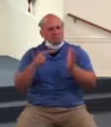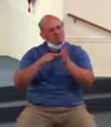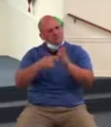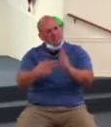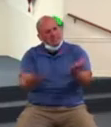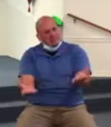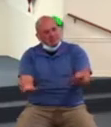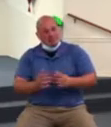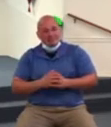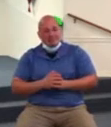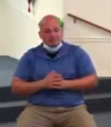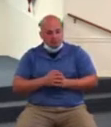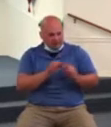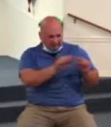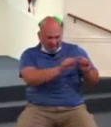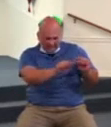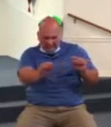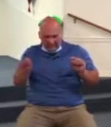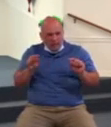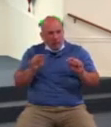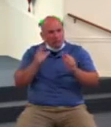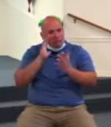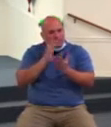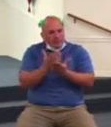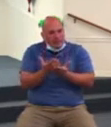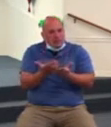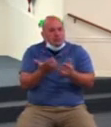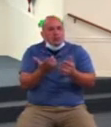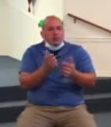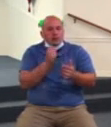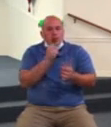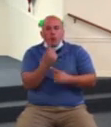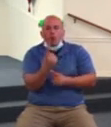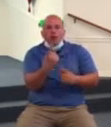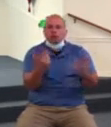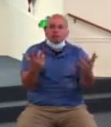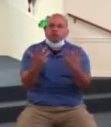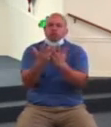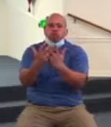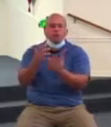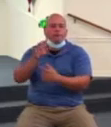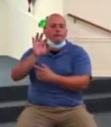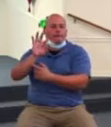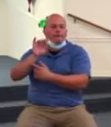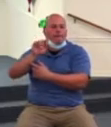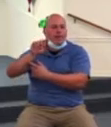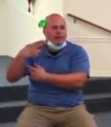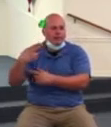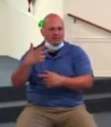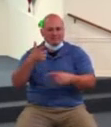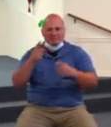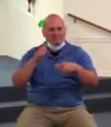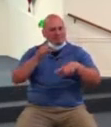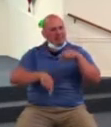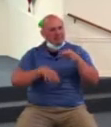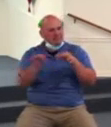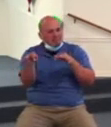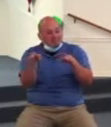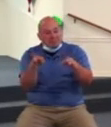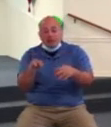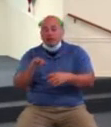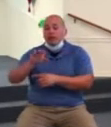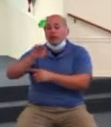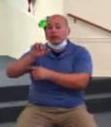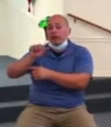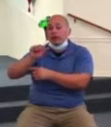Well, none of these pictures by itself is faith, not one of them, not by itself. An atheist can read the